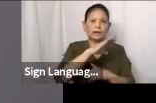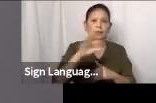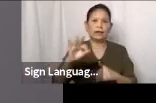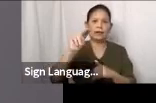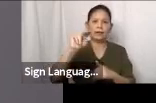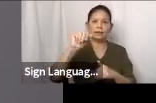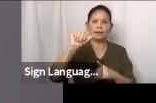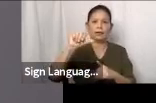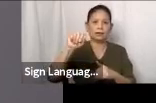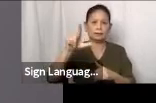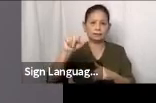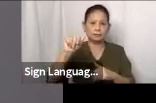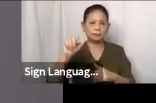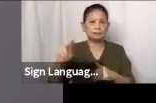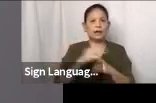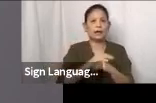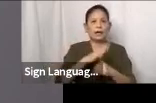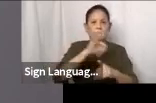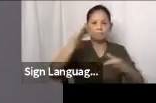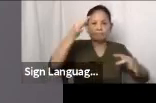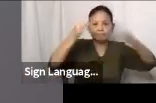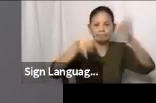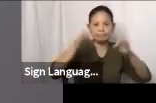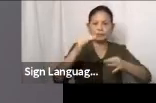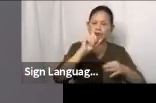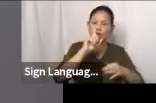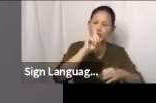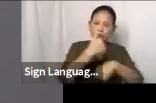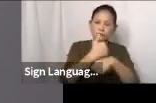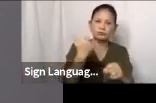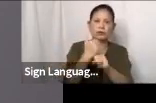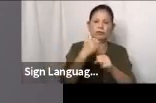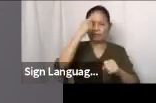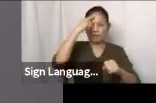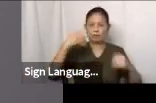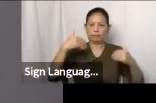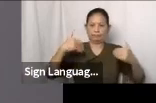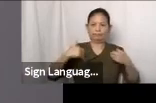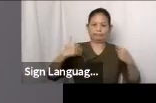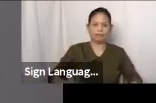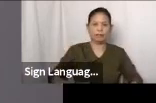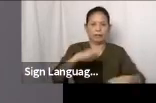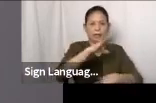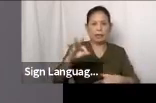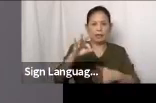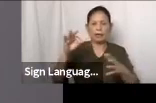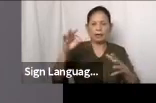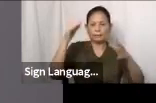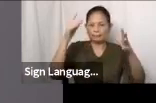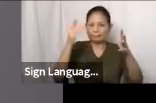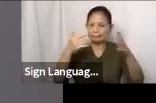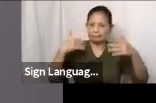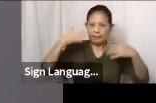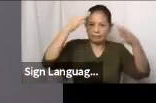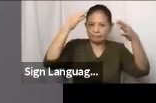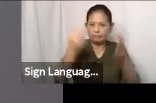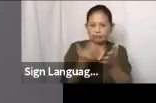of gender for the purpose of law and ensures the right to decide their self-identified